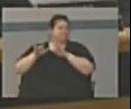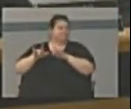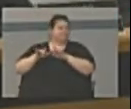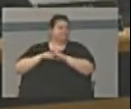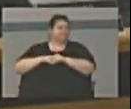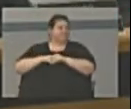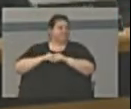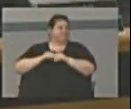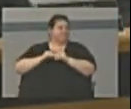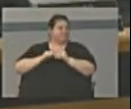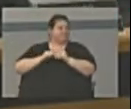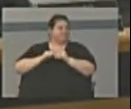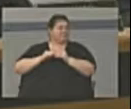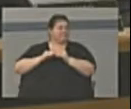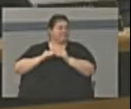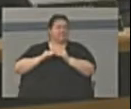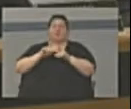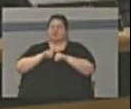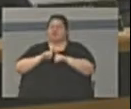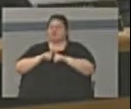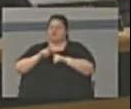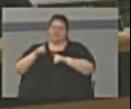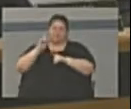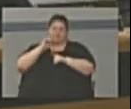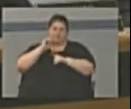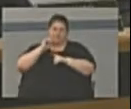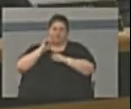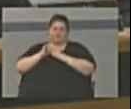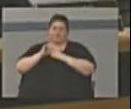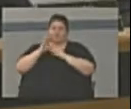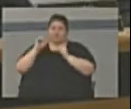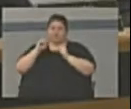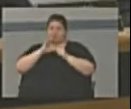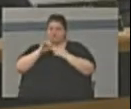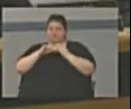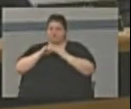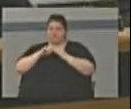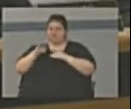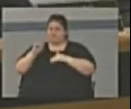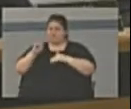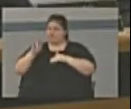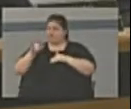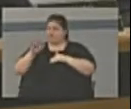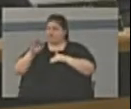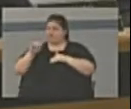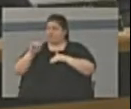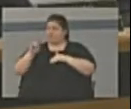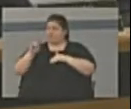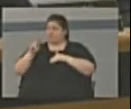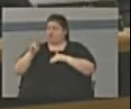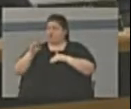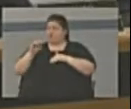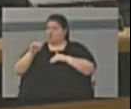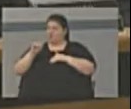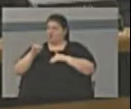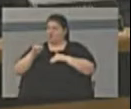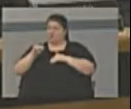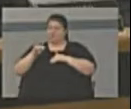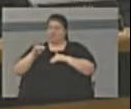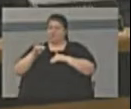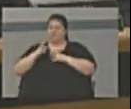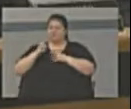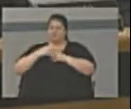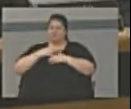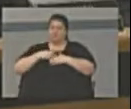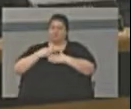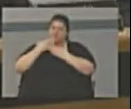Works officials. Also, you heard the president talk about Mary Barkman passing of Mary. We want to wish the very best to members of